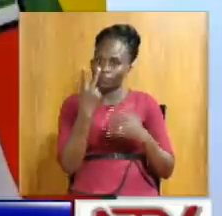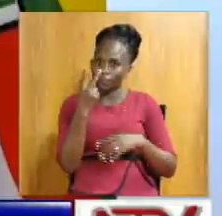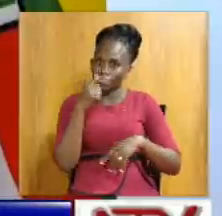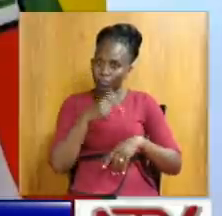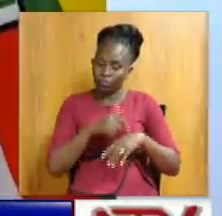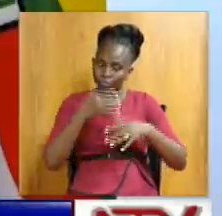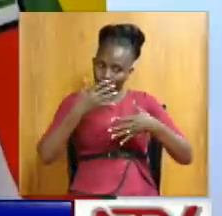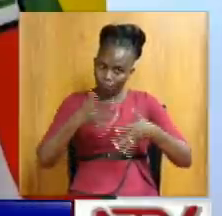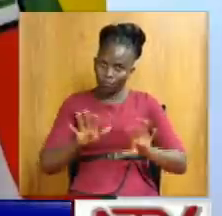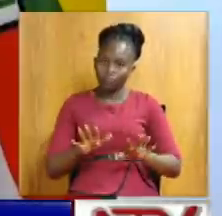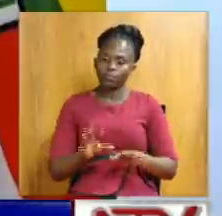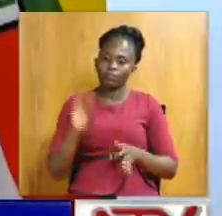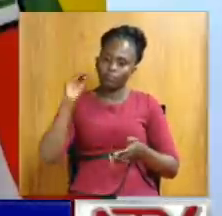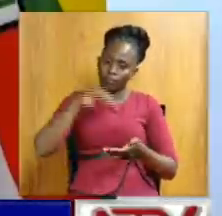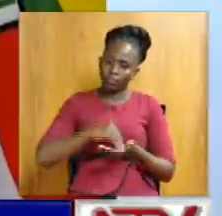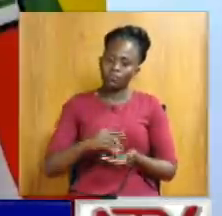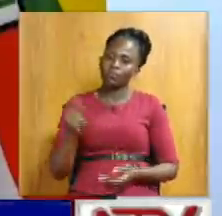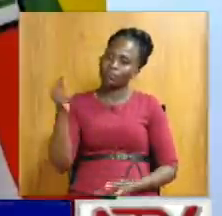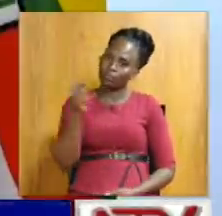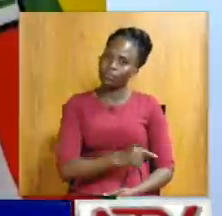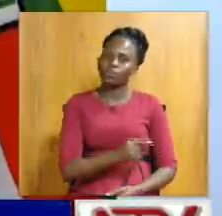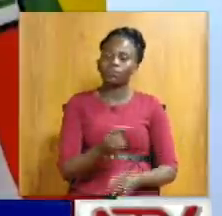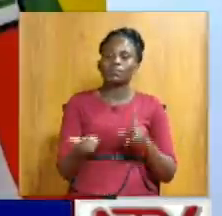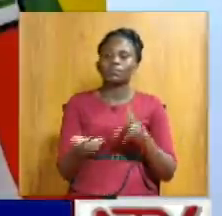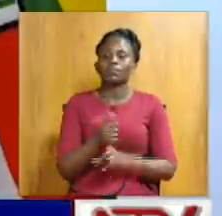come out again for the booster dose.